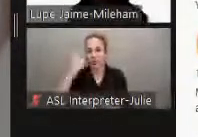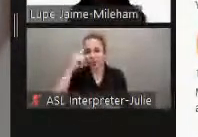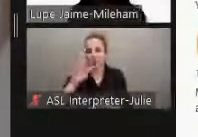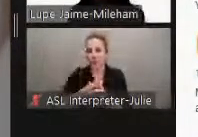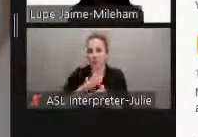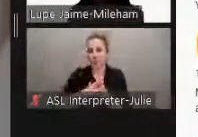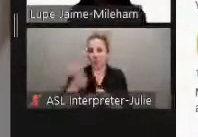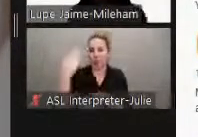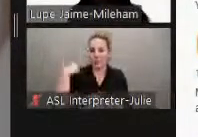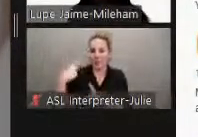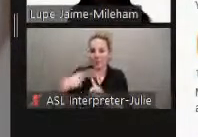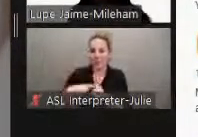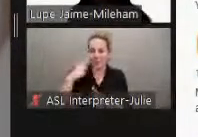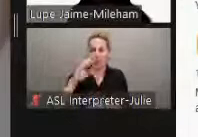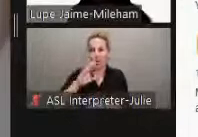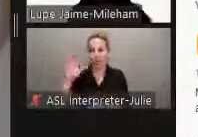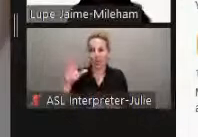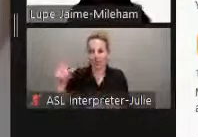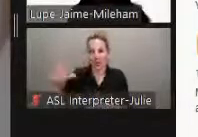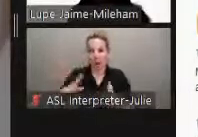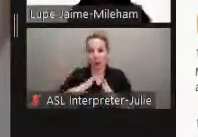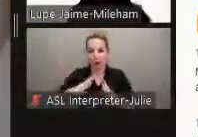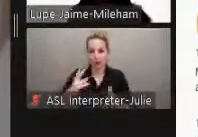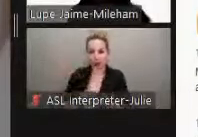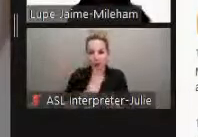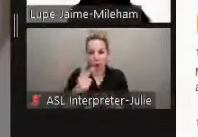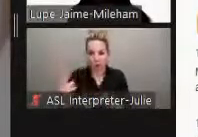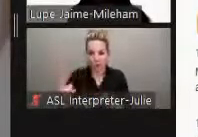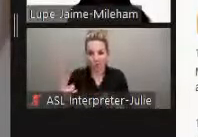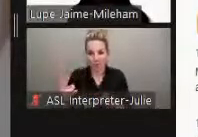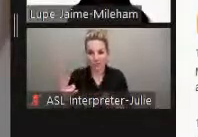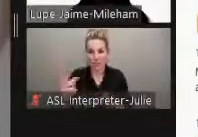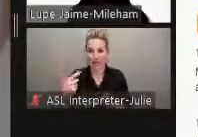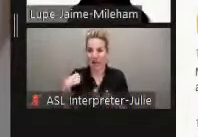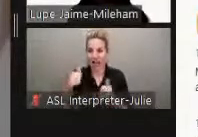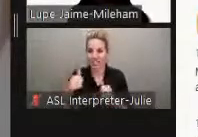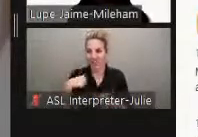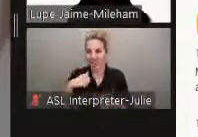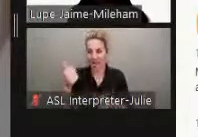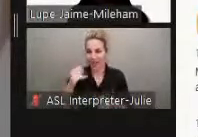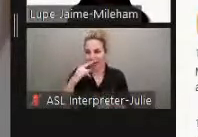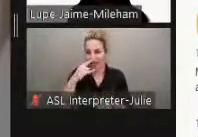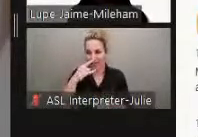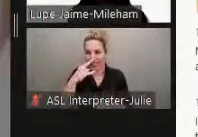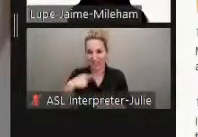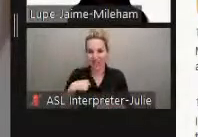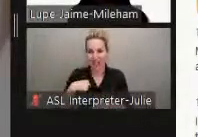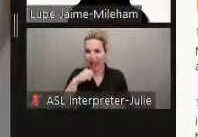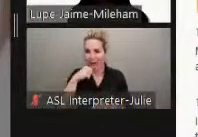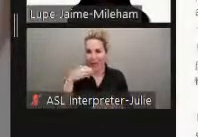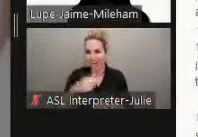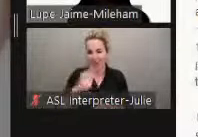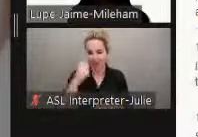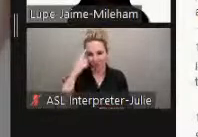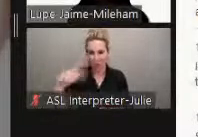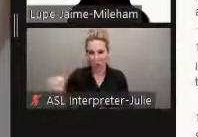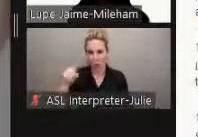like last month for Christmas, they were off for 2 weeks. So I still had other kids. I'm not being paid for those kids